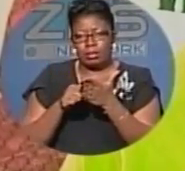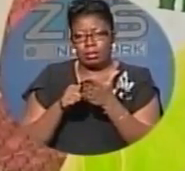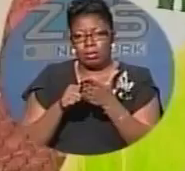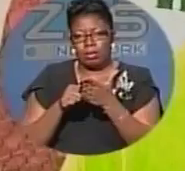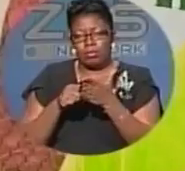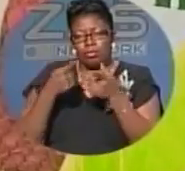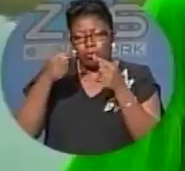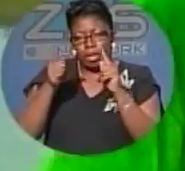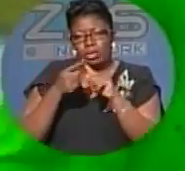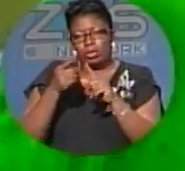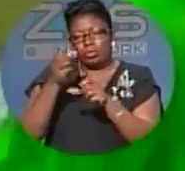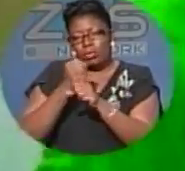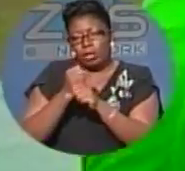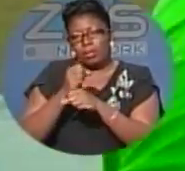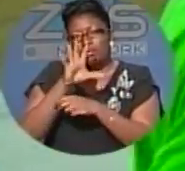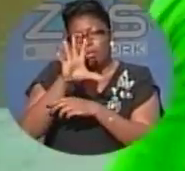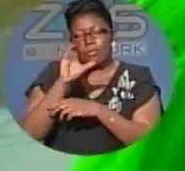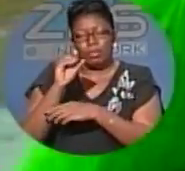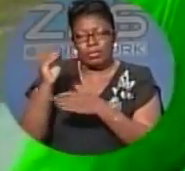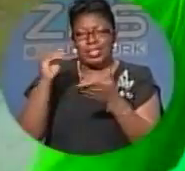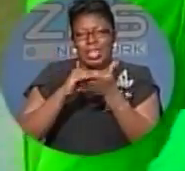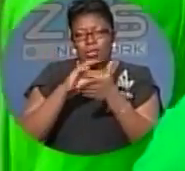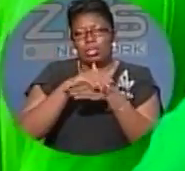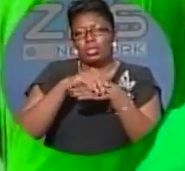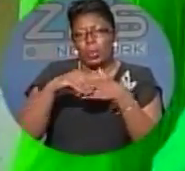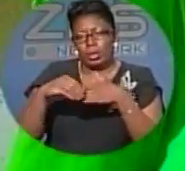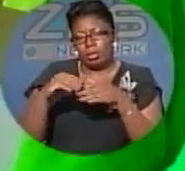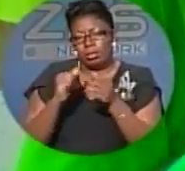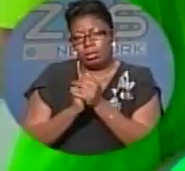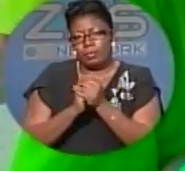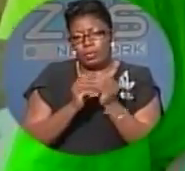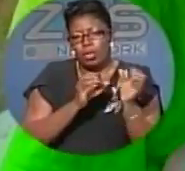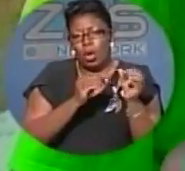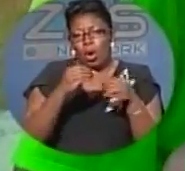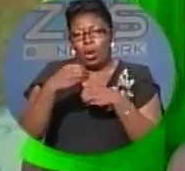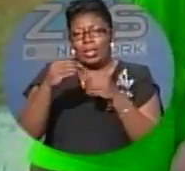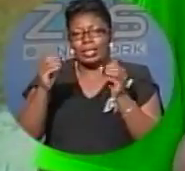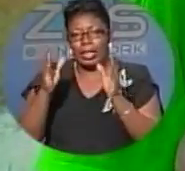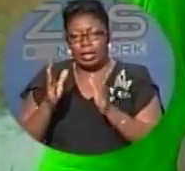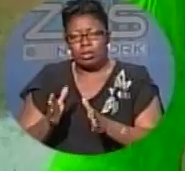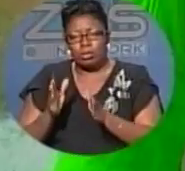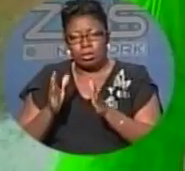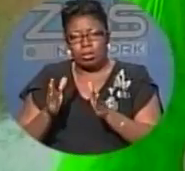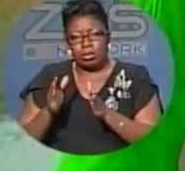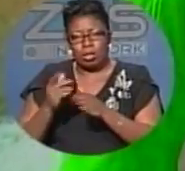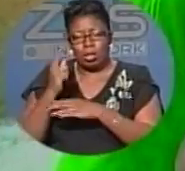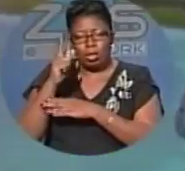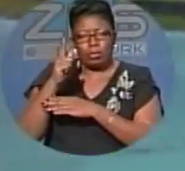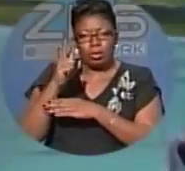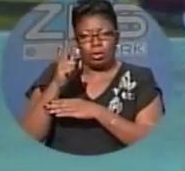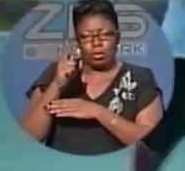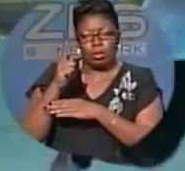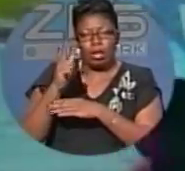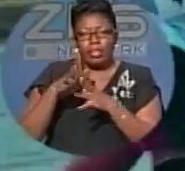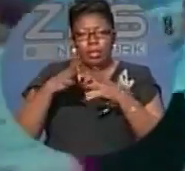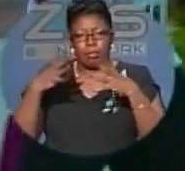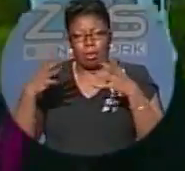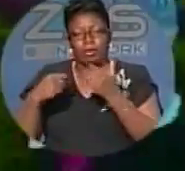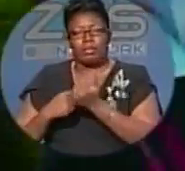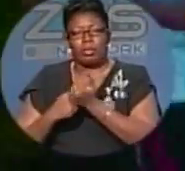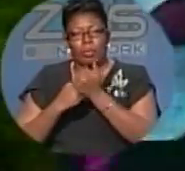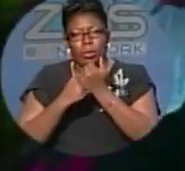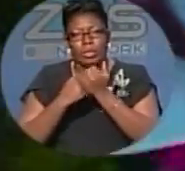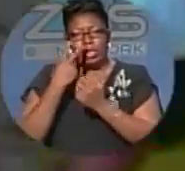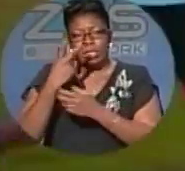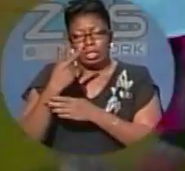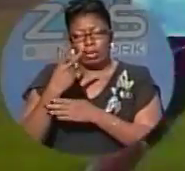to raise at least $50,000. Organizers were excited about the overwhelming support of men to their cause. Here's what